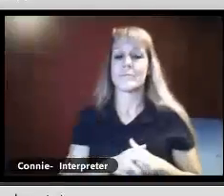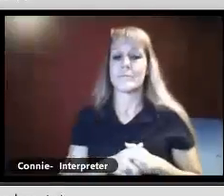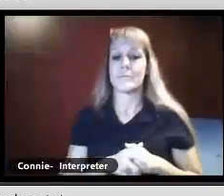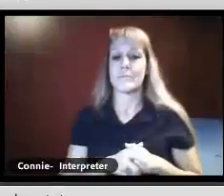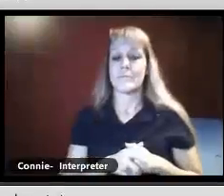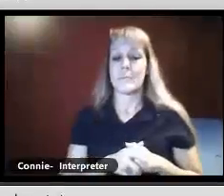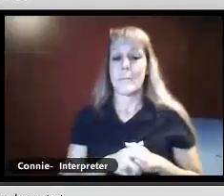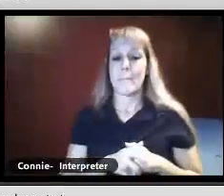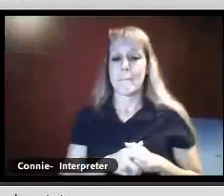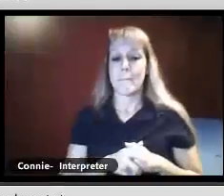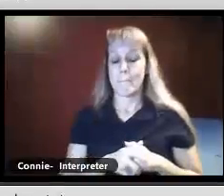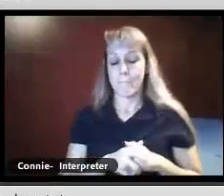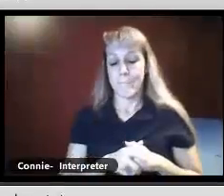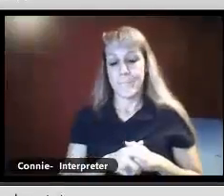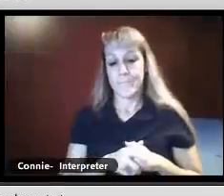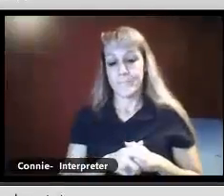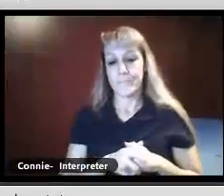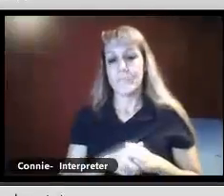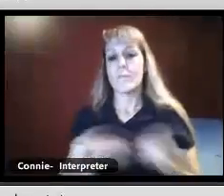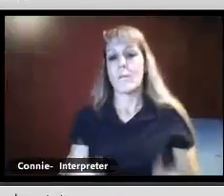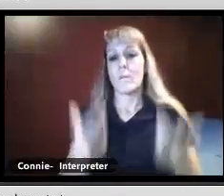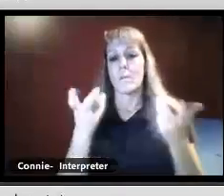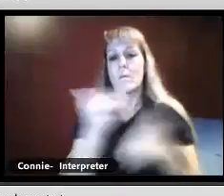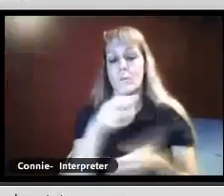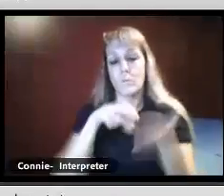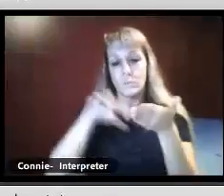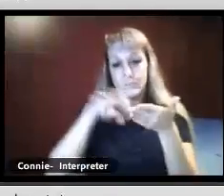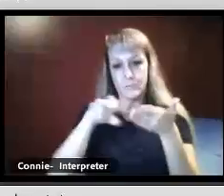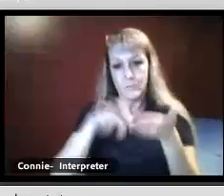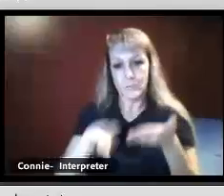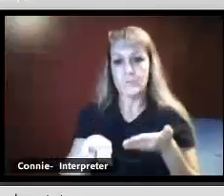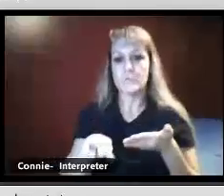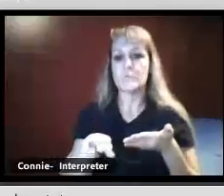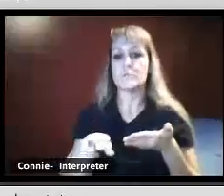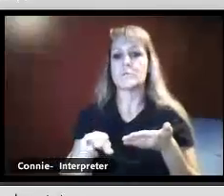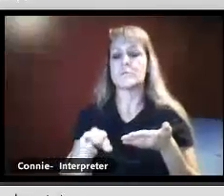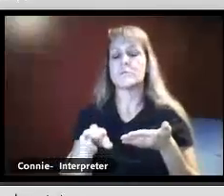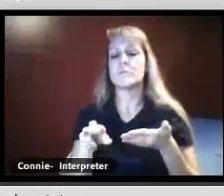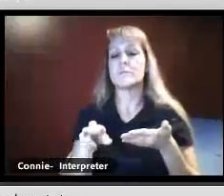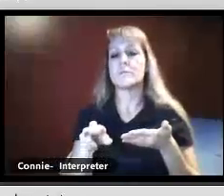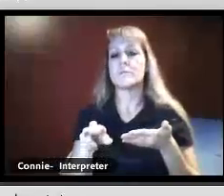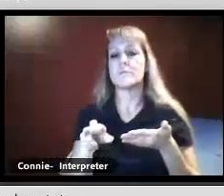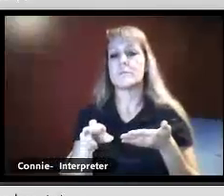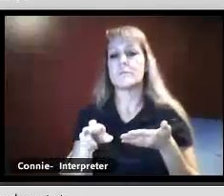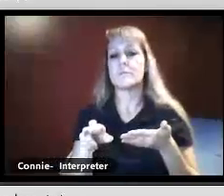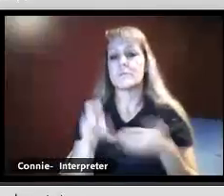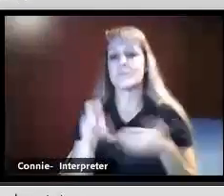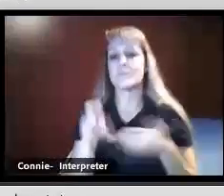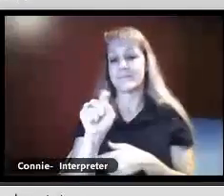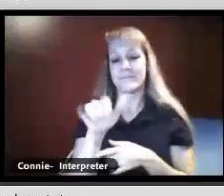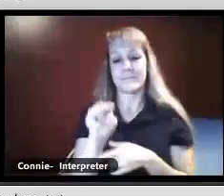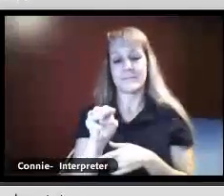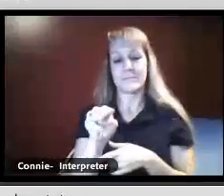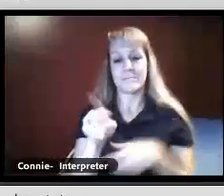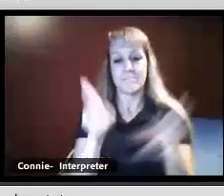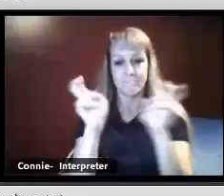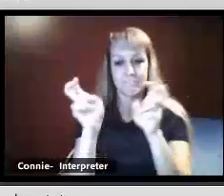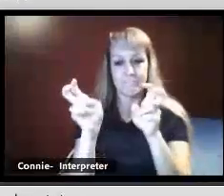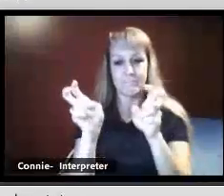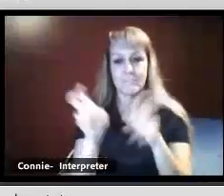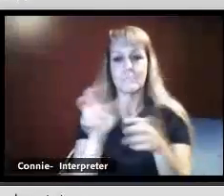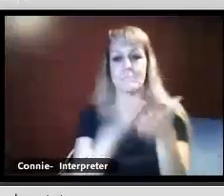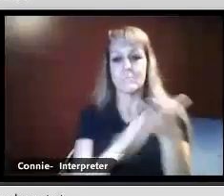And the reason is that much of the research that goes on in STEM subjects in colleges